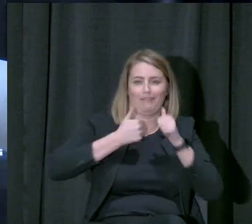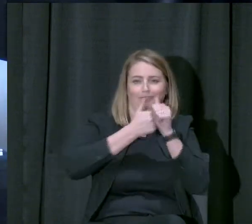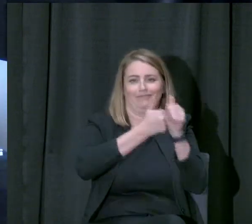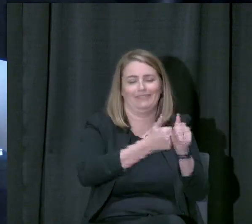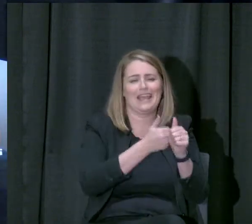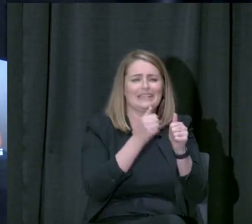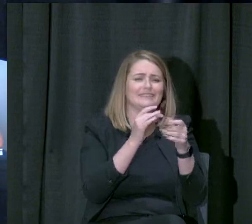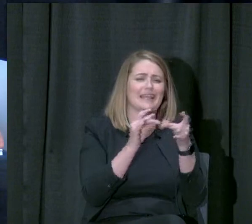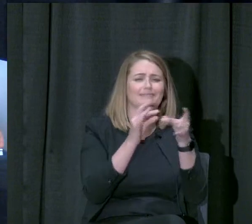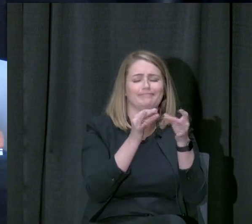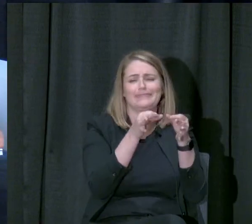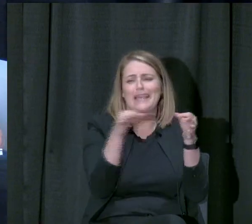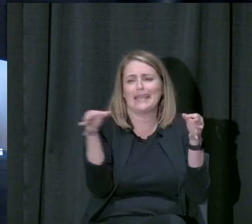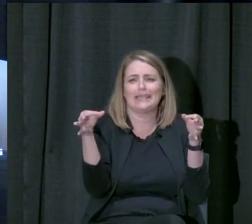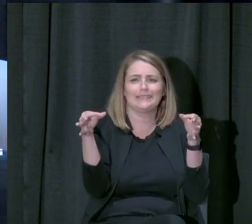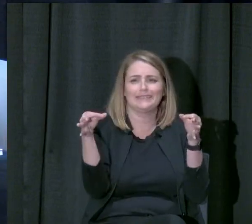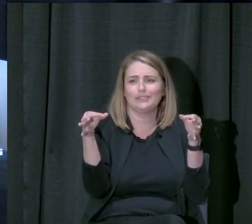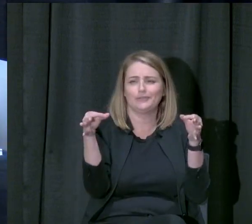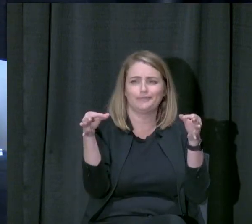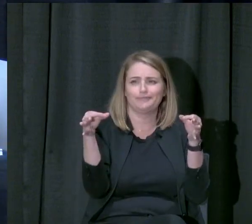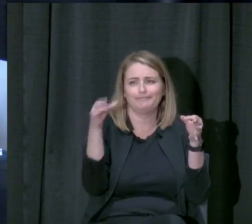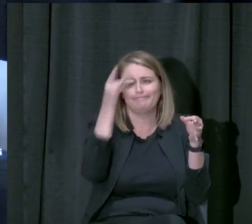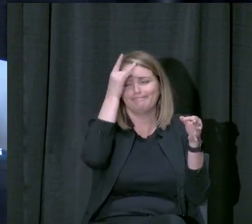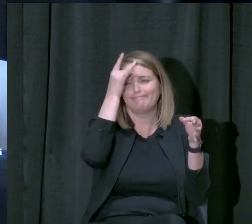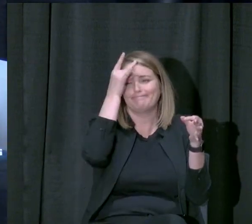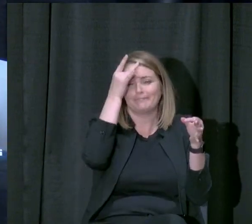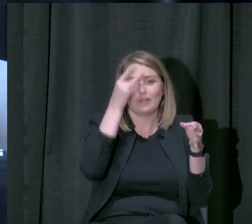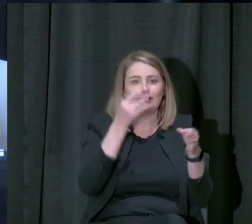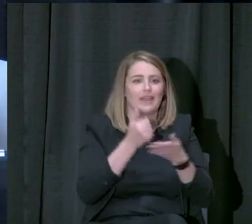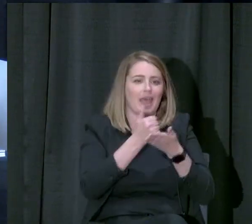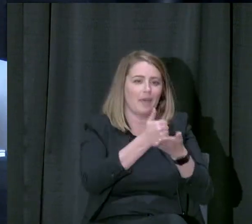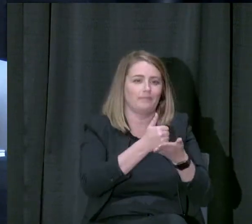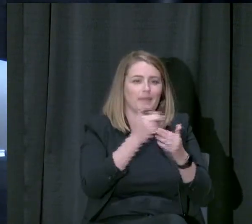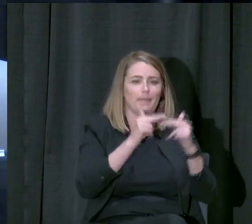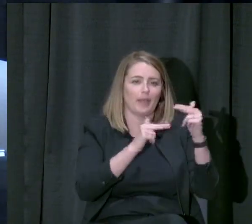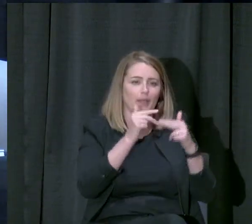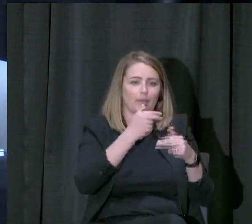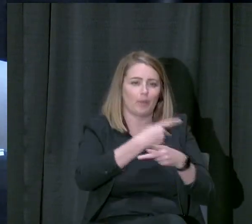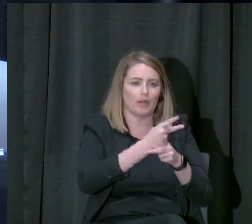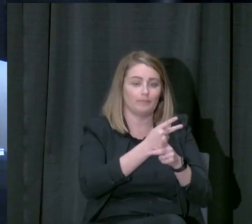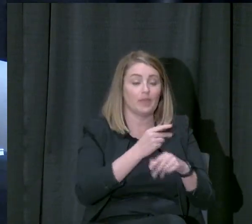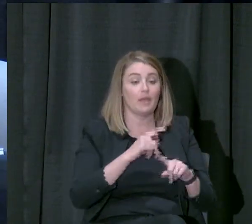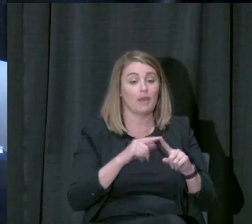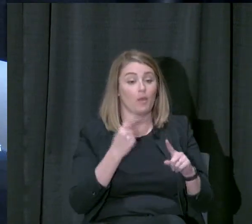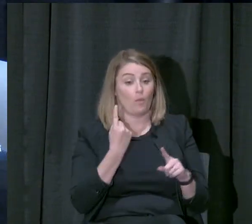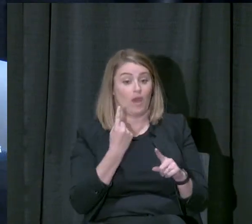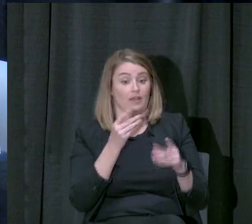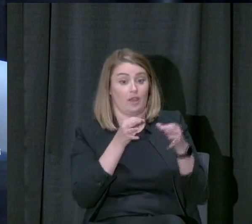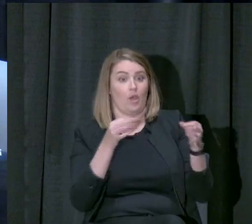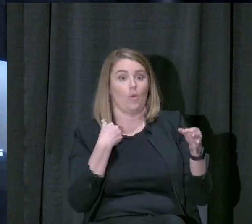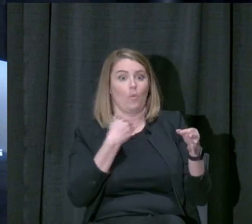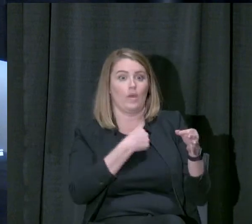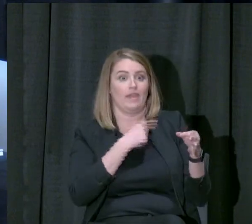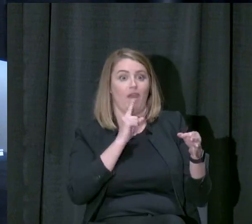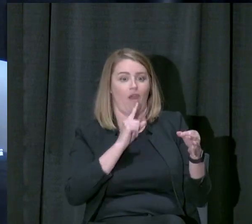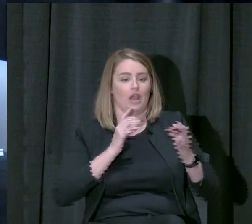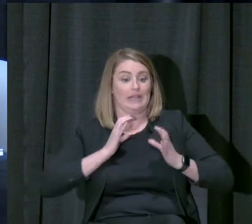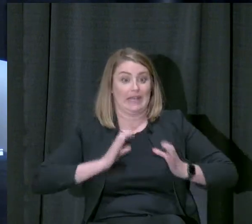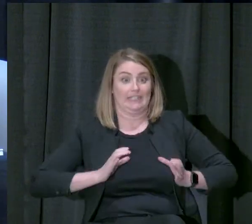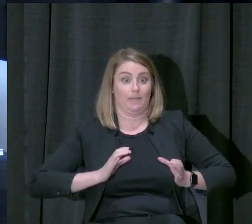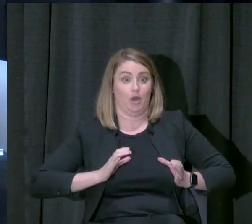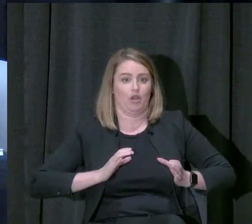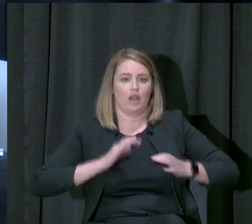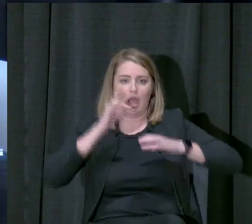sayings to build product by. And one of them is that we are customer obsessed, which basically means